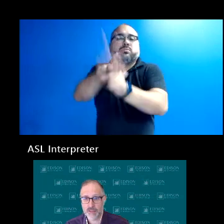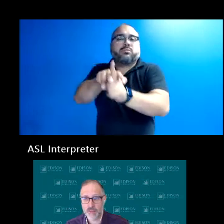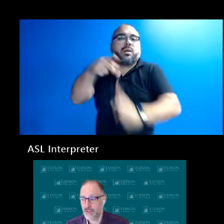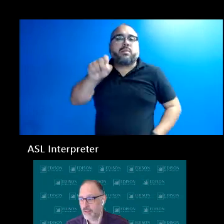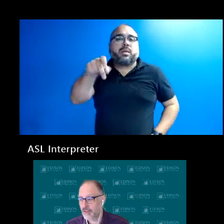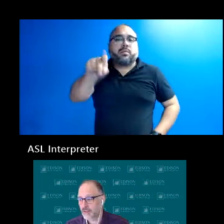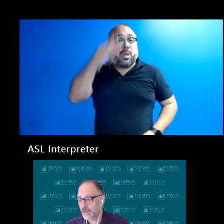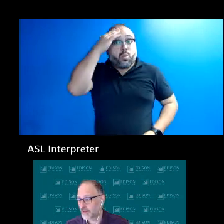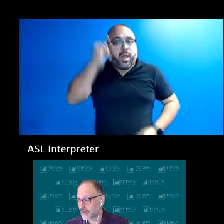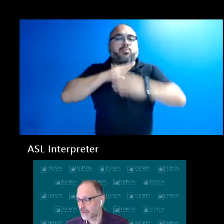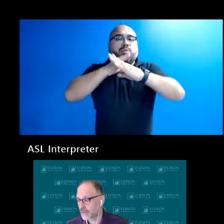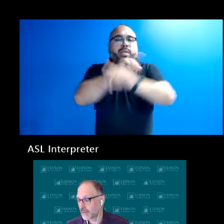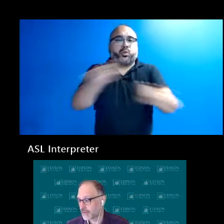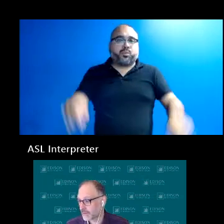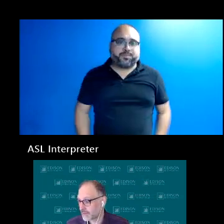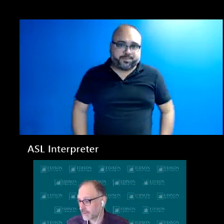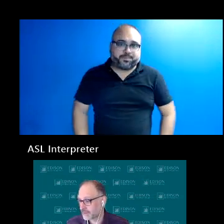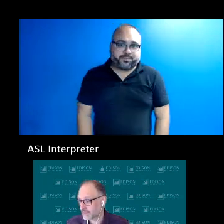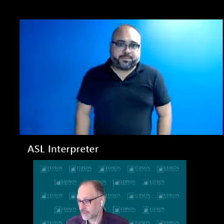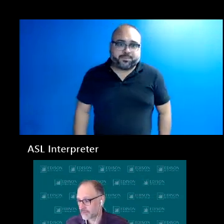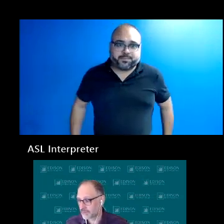our customers.